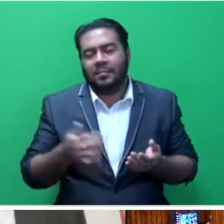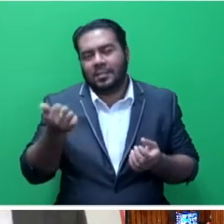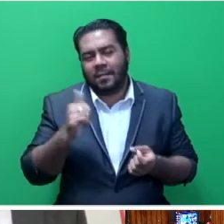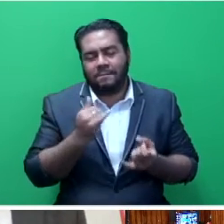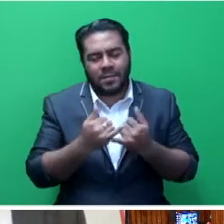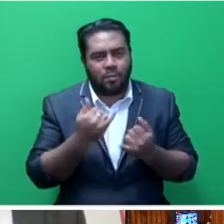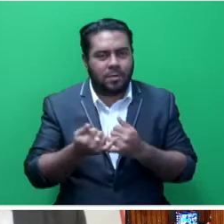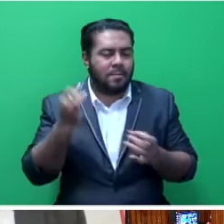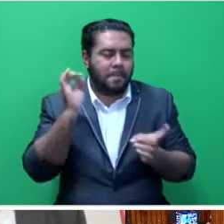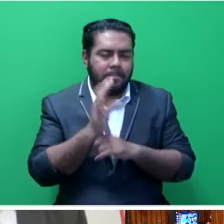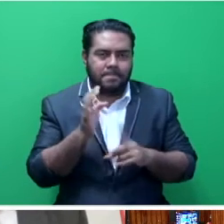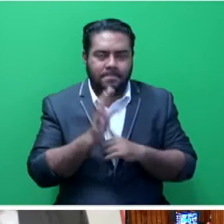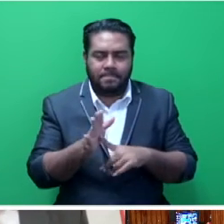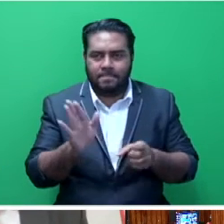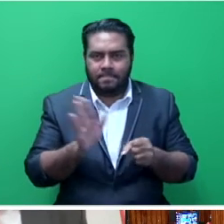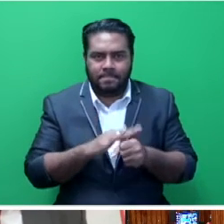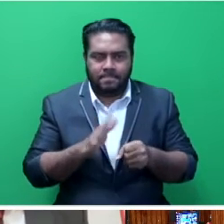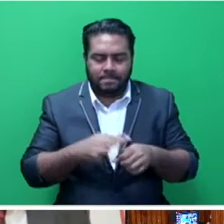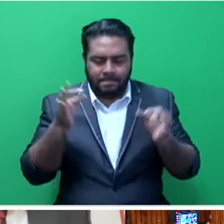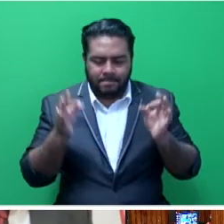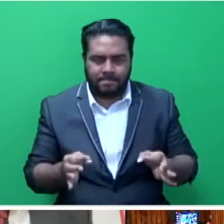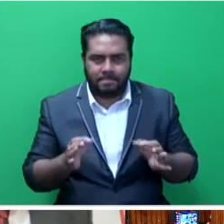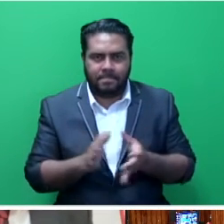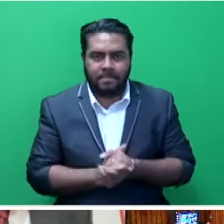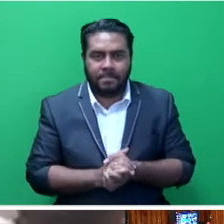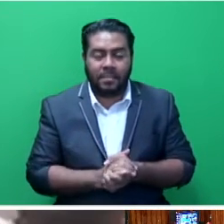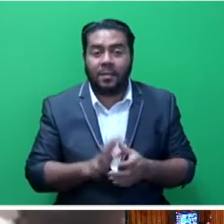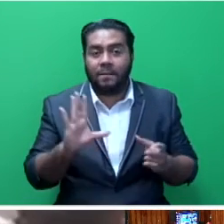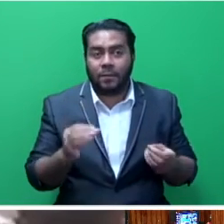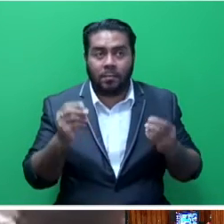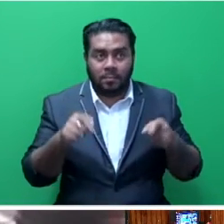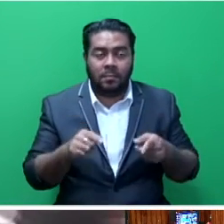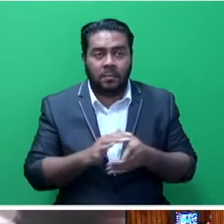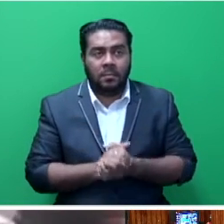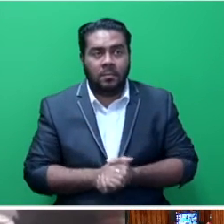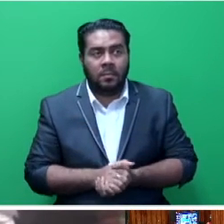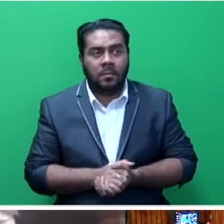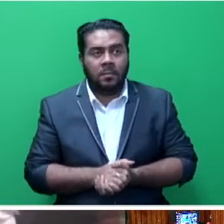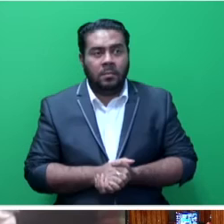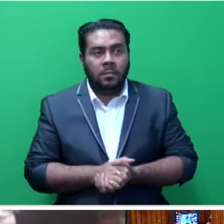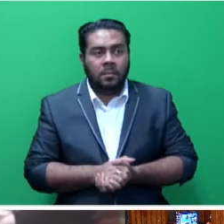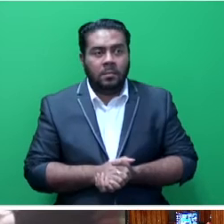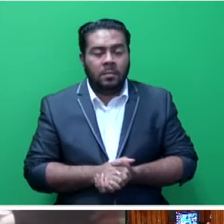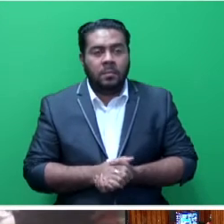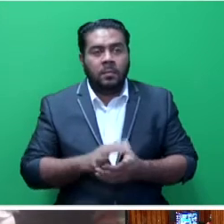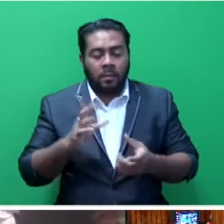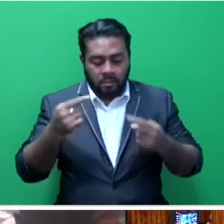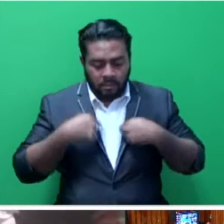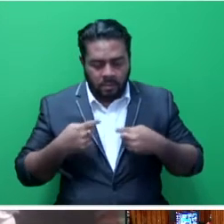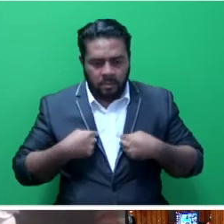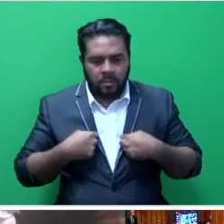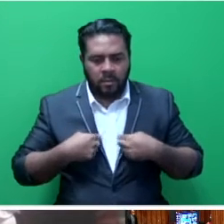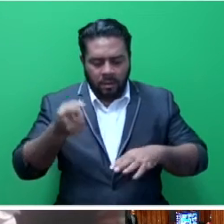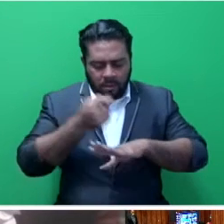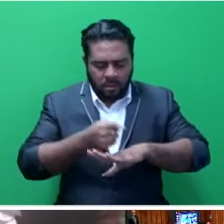making that's important at this moment in time. And from the expert opinions that have been given to me and also to